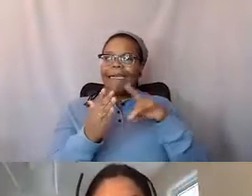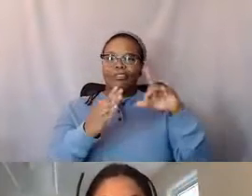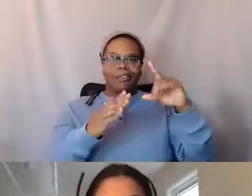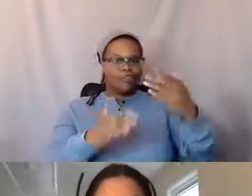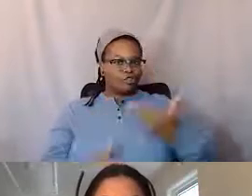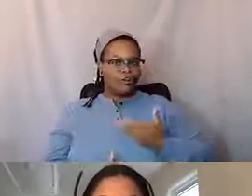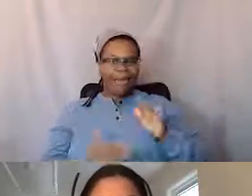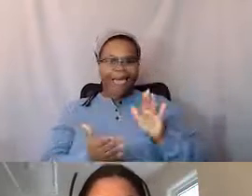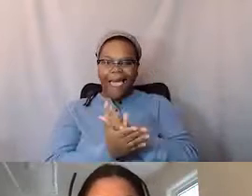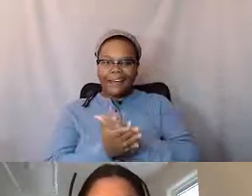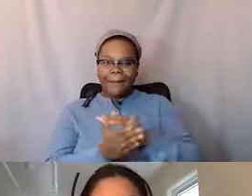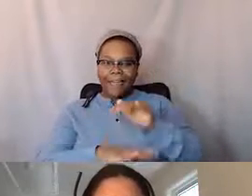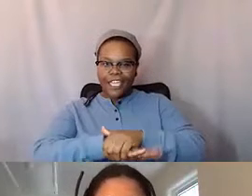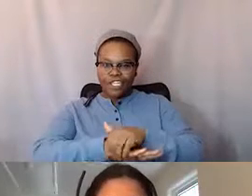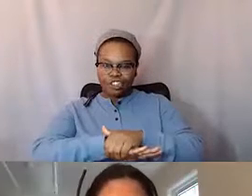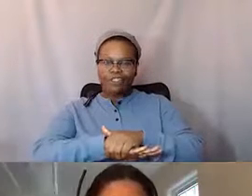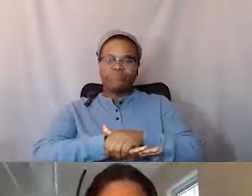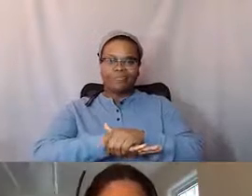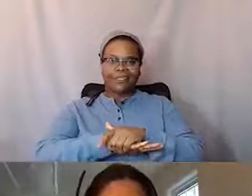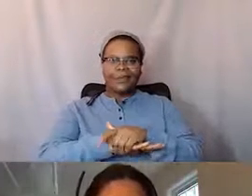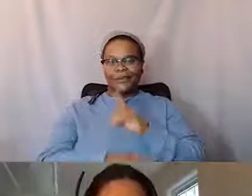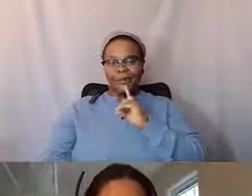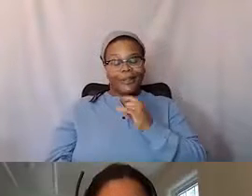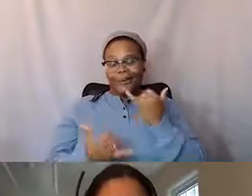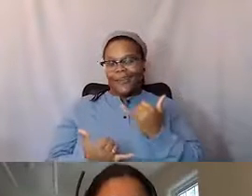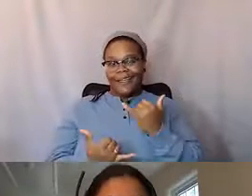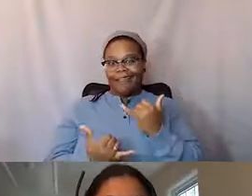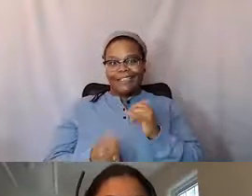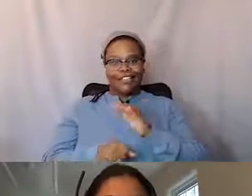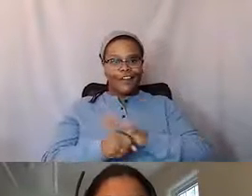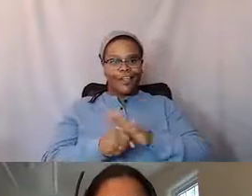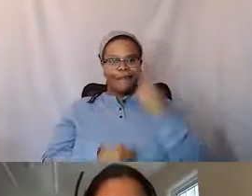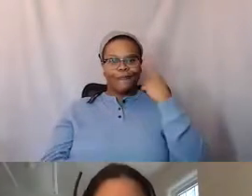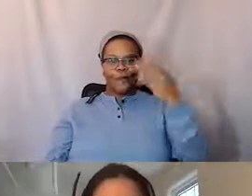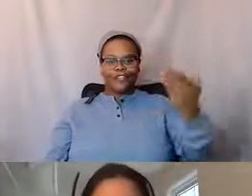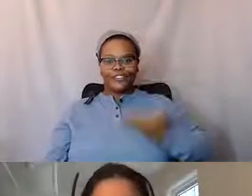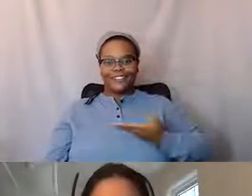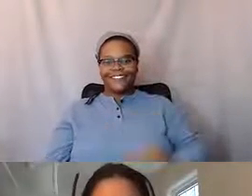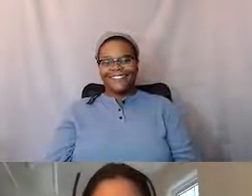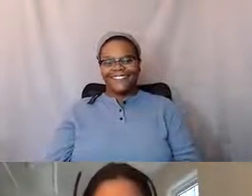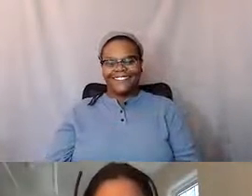English. And basically at this point, that's enough for an introduction.